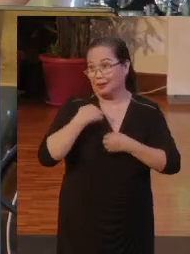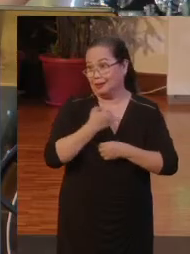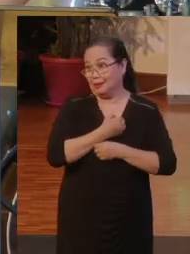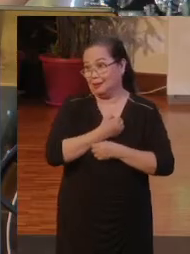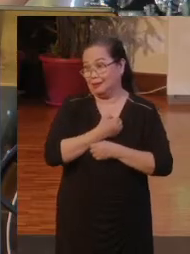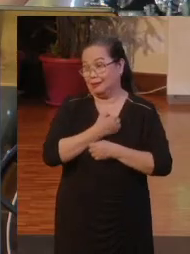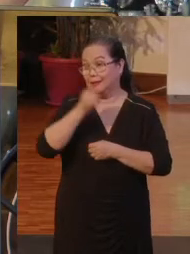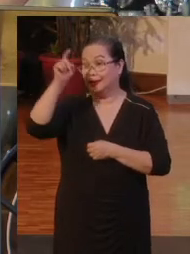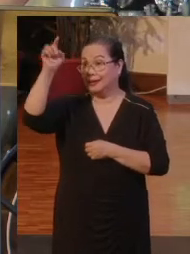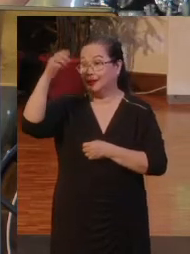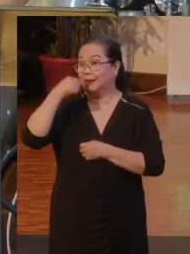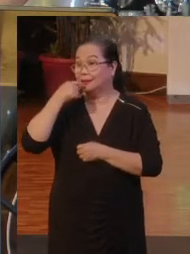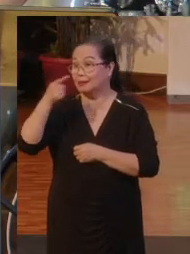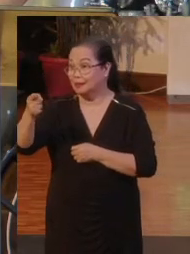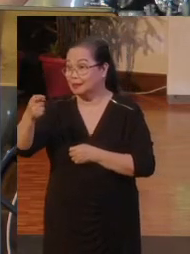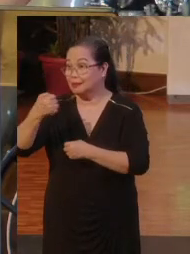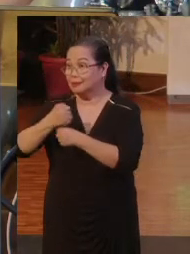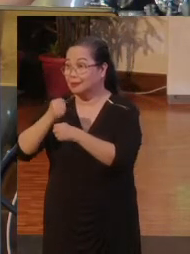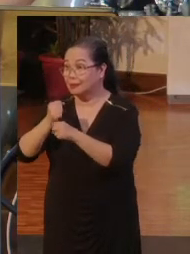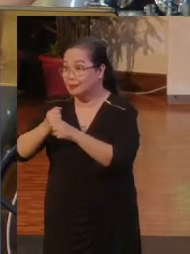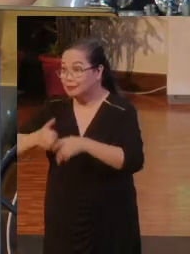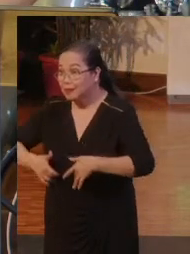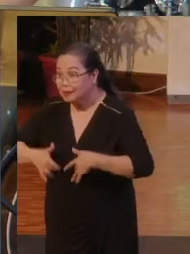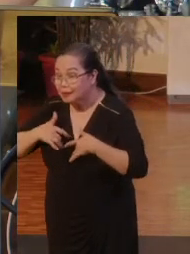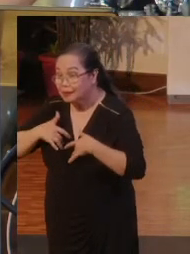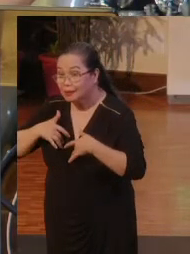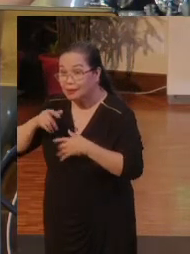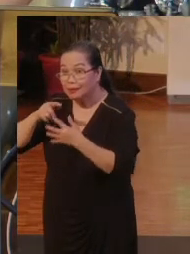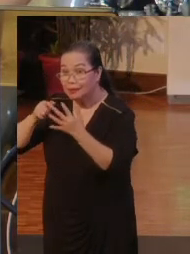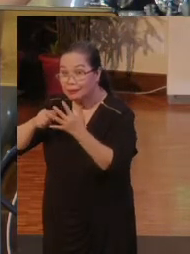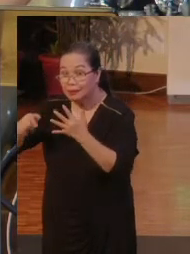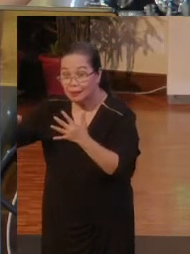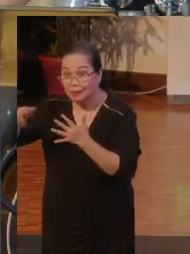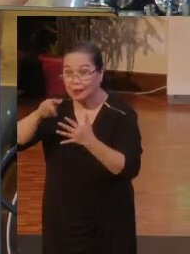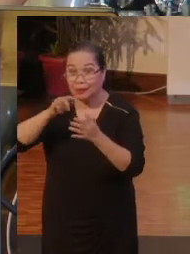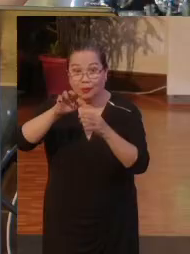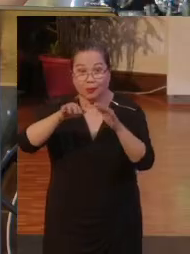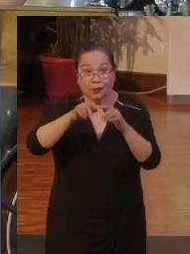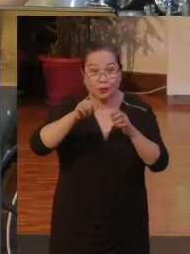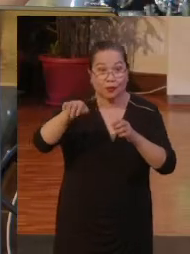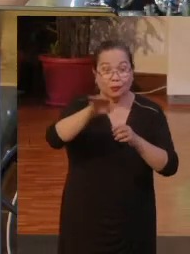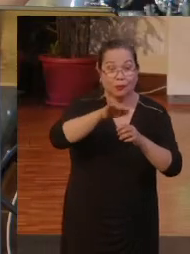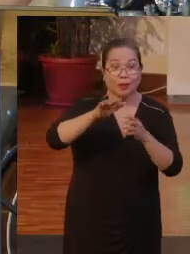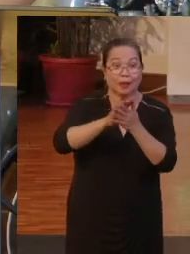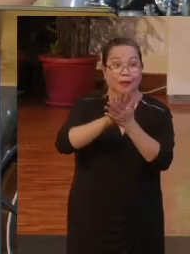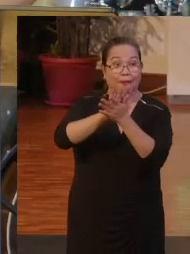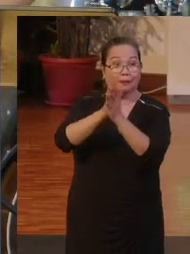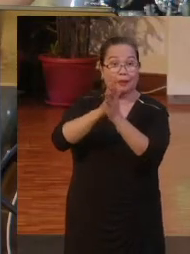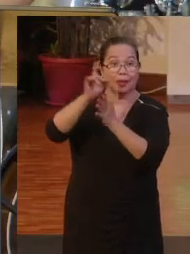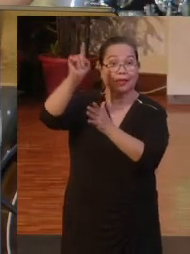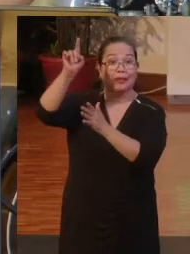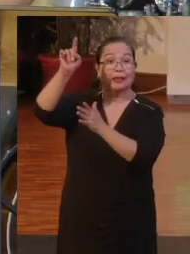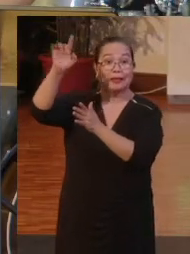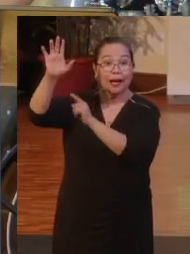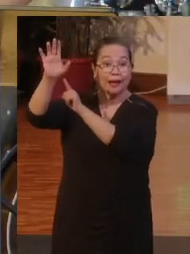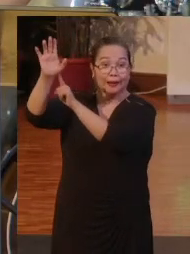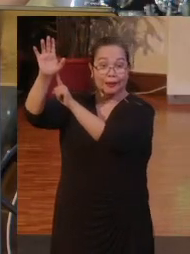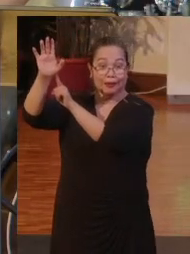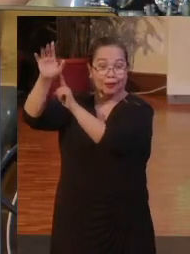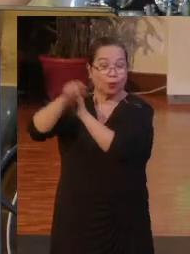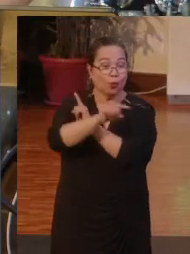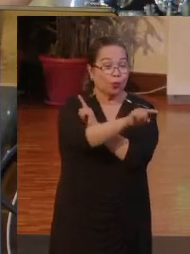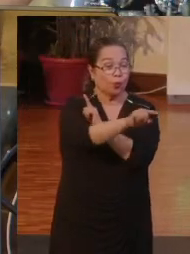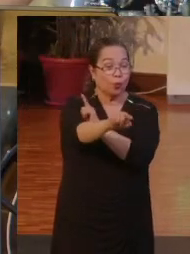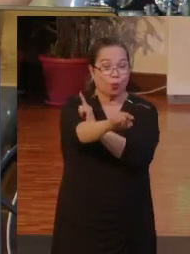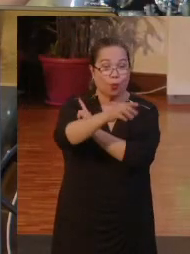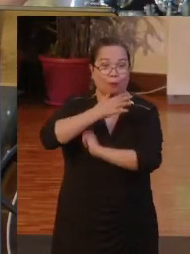"As God said, I will make my dwelling among them and walk among them, and I will be their God, and they shall be my people.